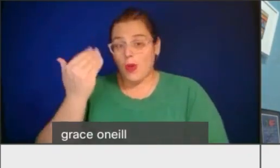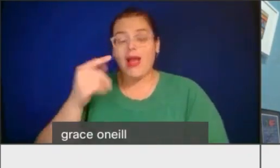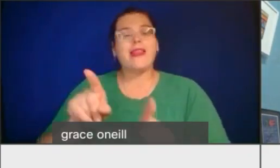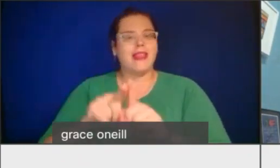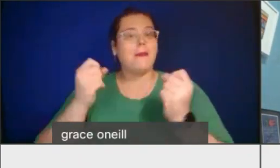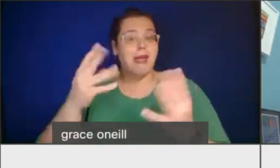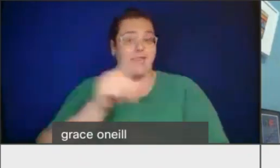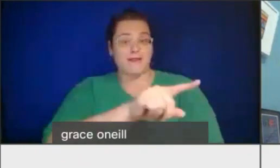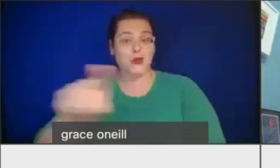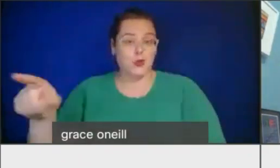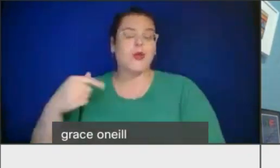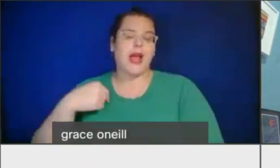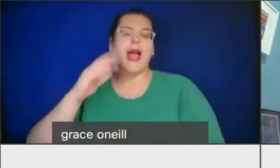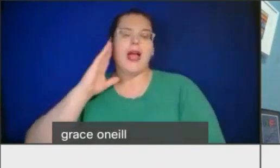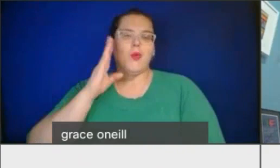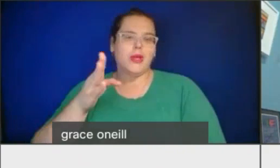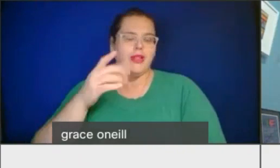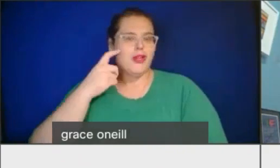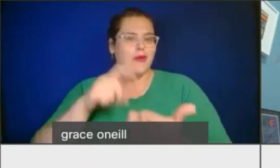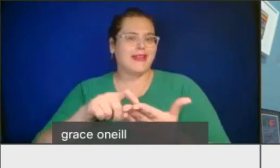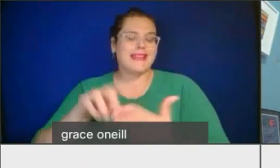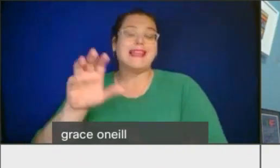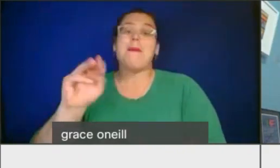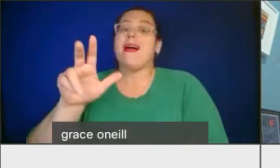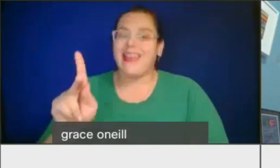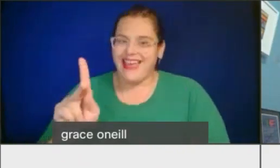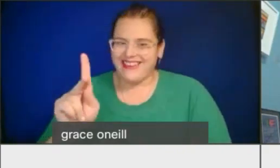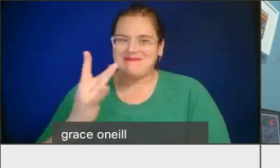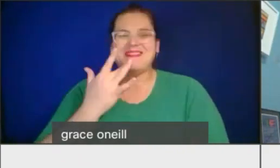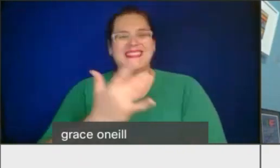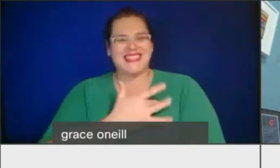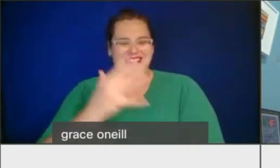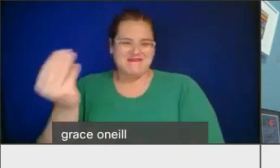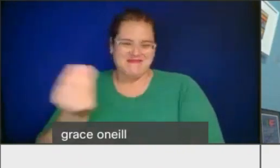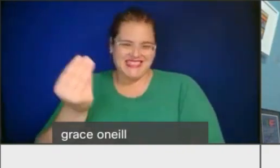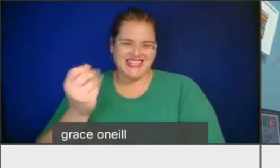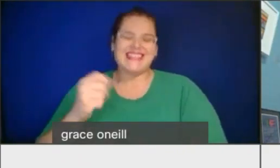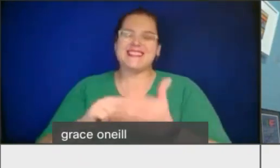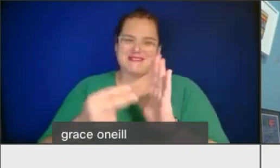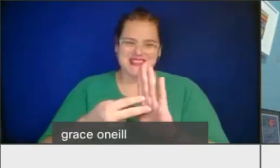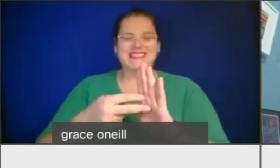will be recognizing Martin Luther King Jr.'s birthday on Monday.